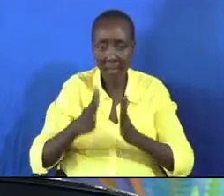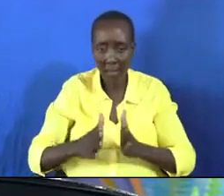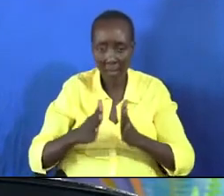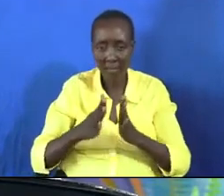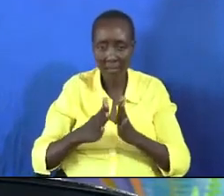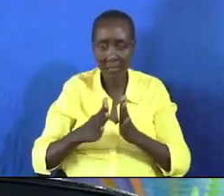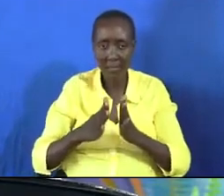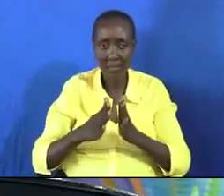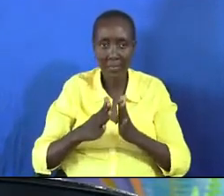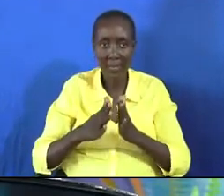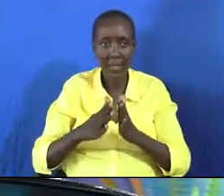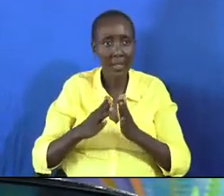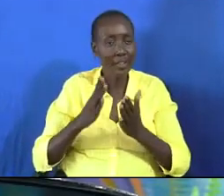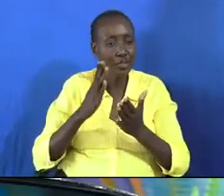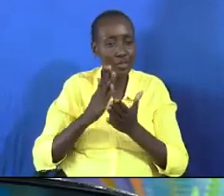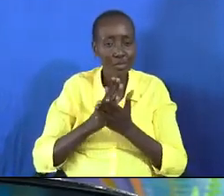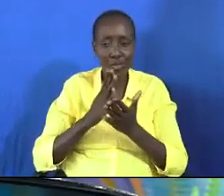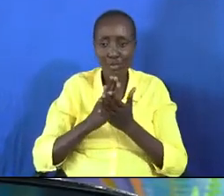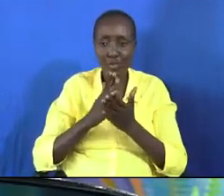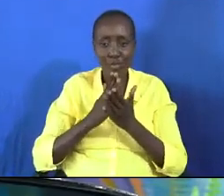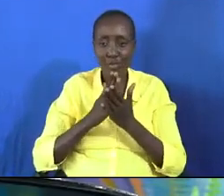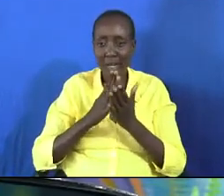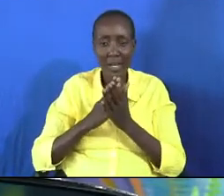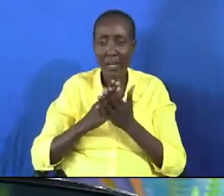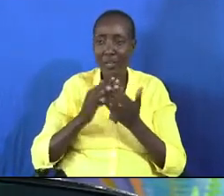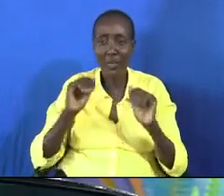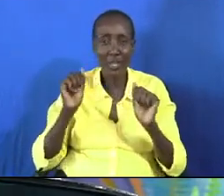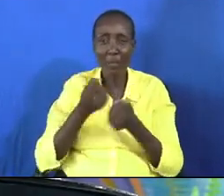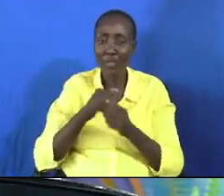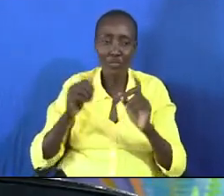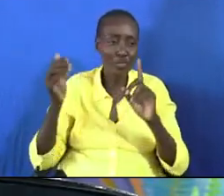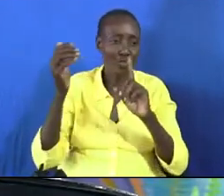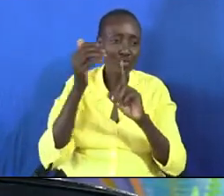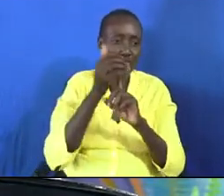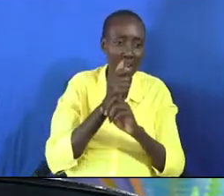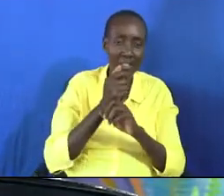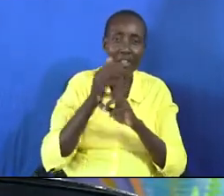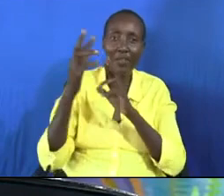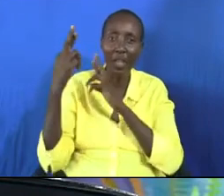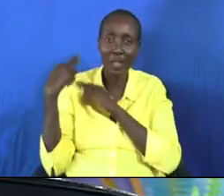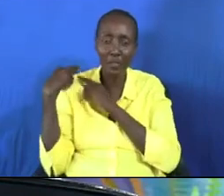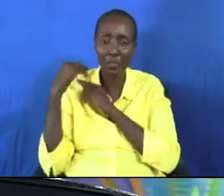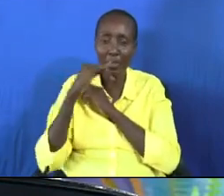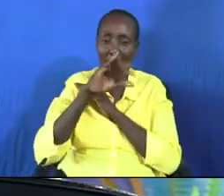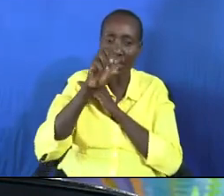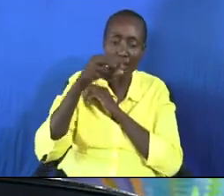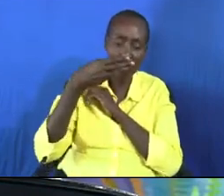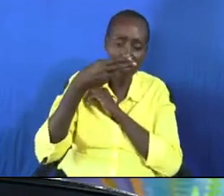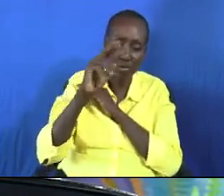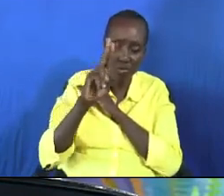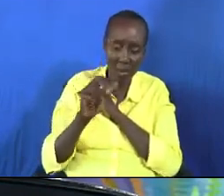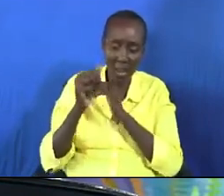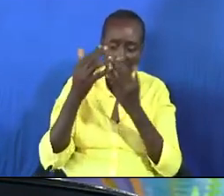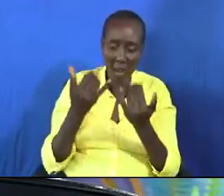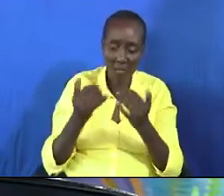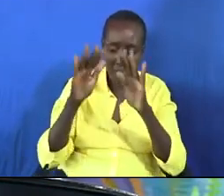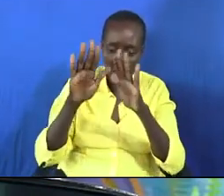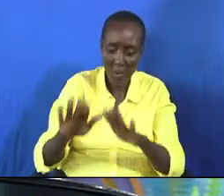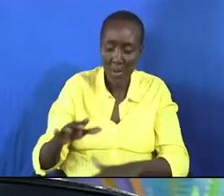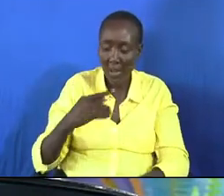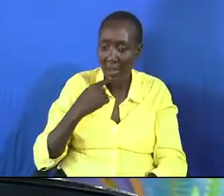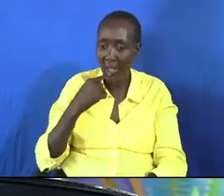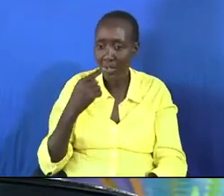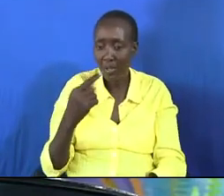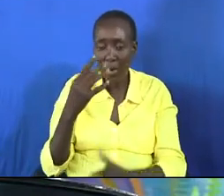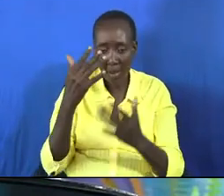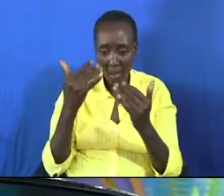His shoes were too big. Who could fit in his shoes? Joshua is being anointed, being told you're going